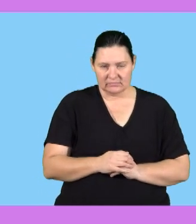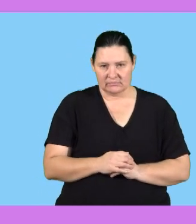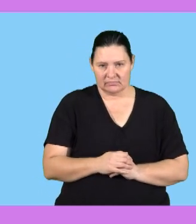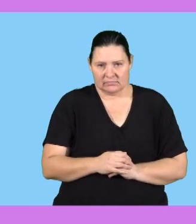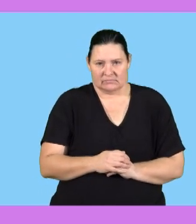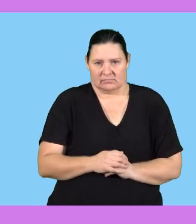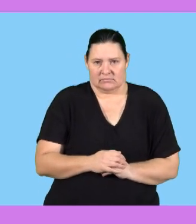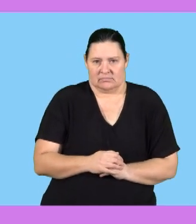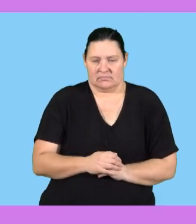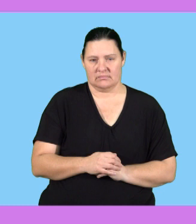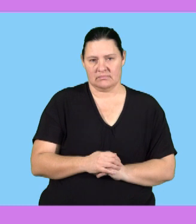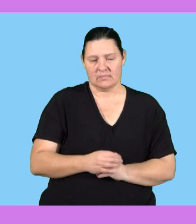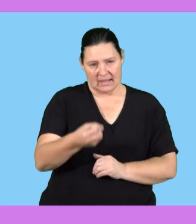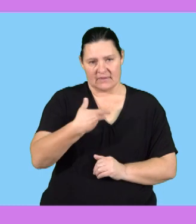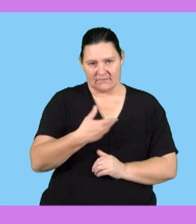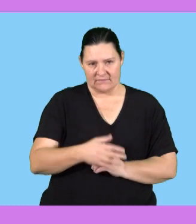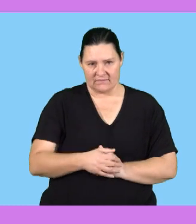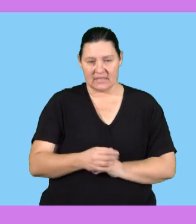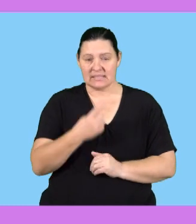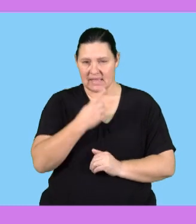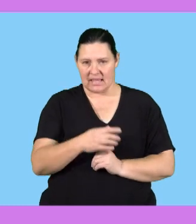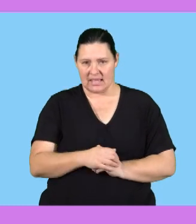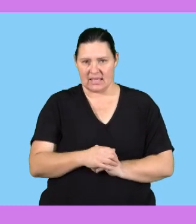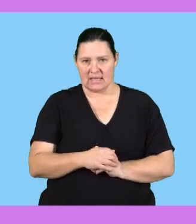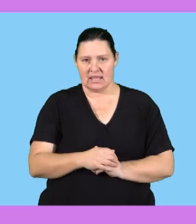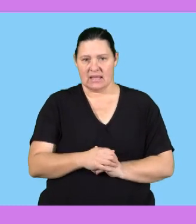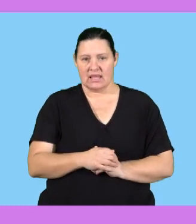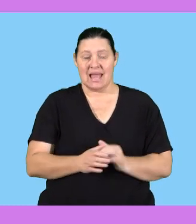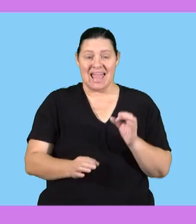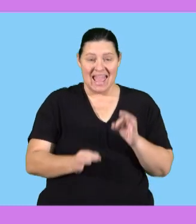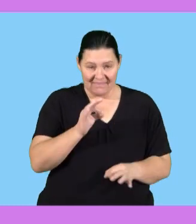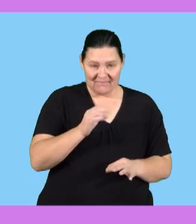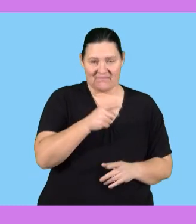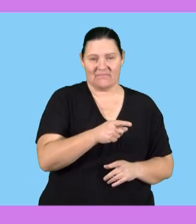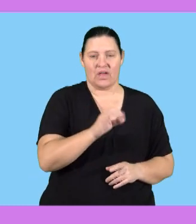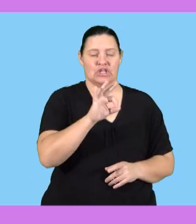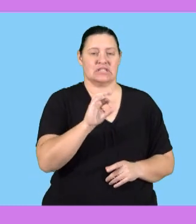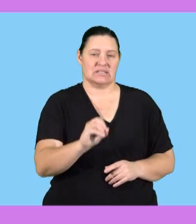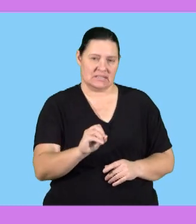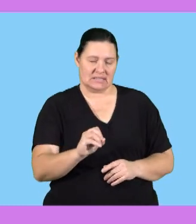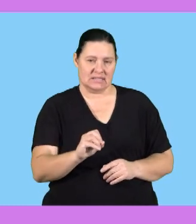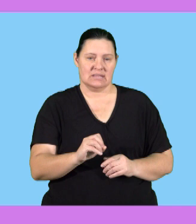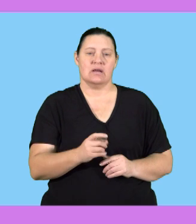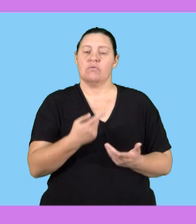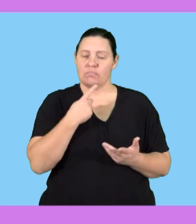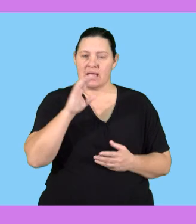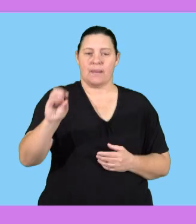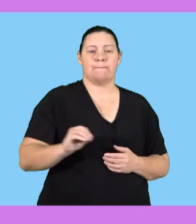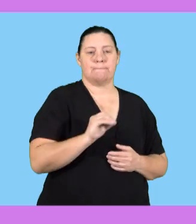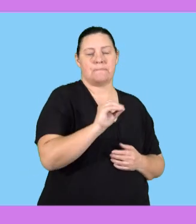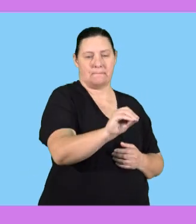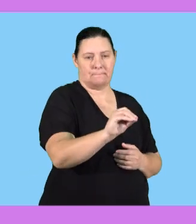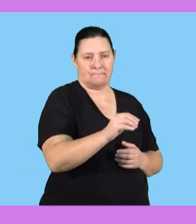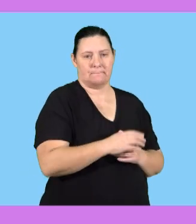The BMI is given. It says, if a BMI is 30, so therefore, I can